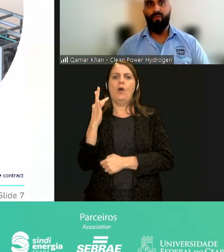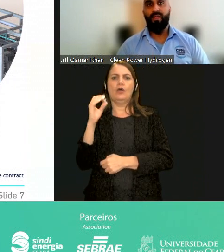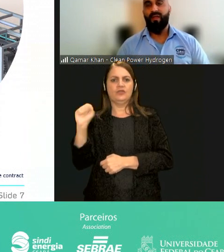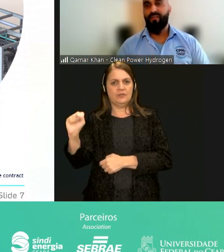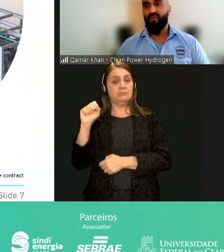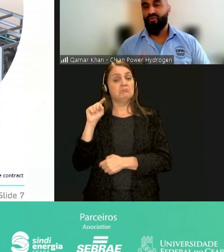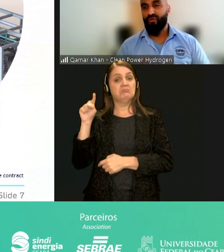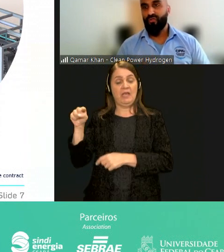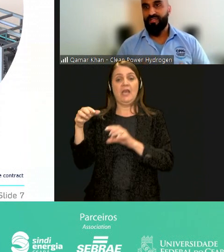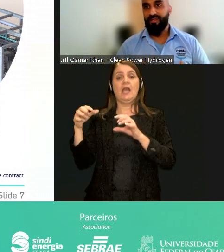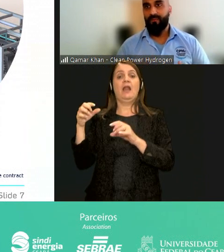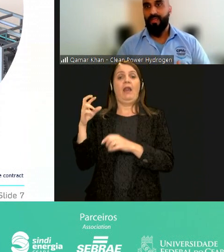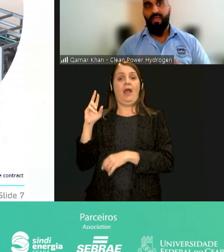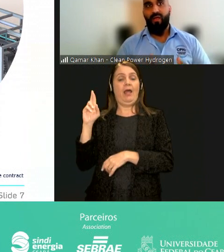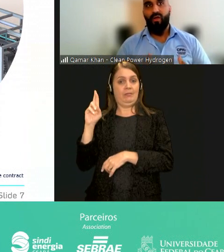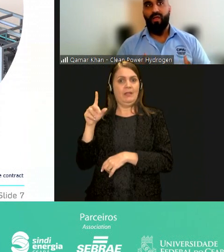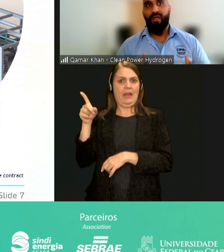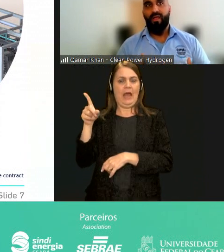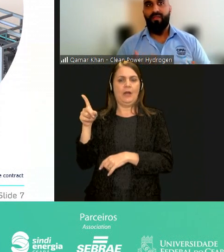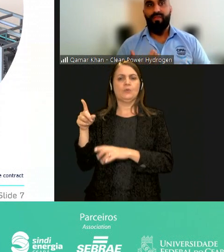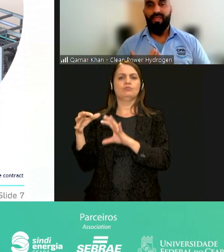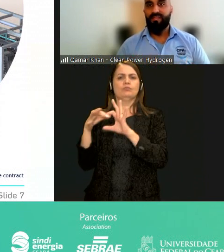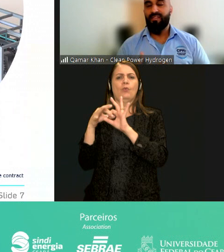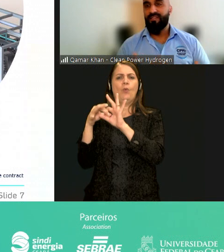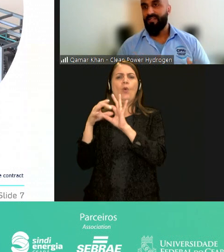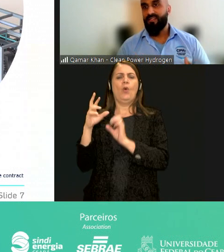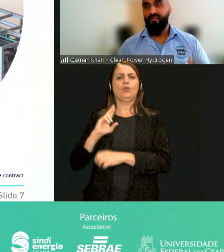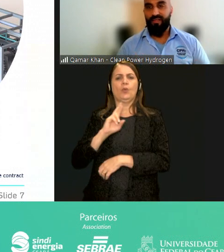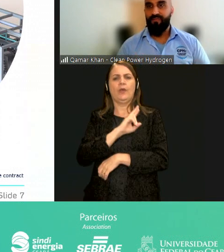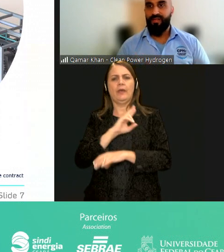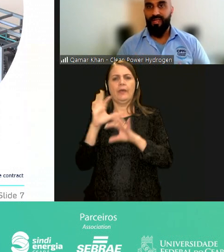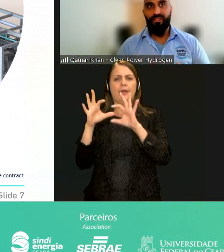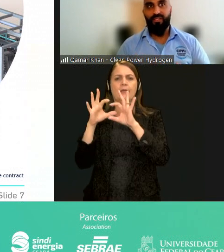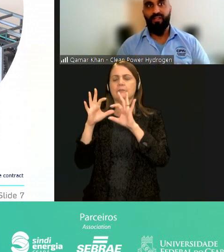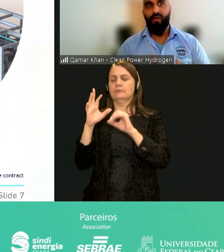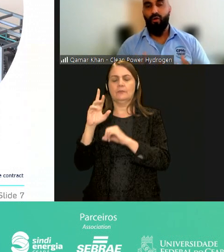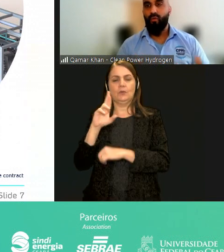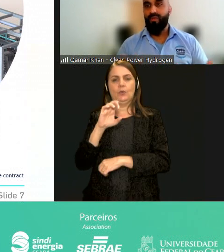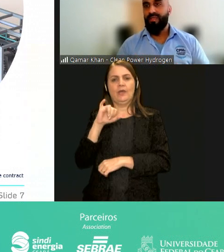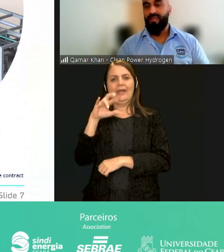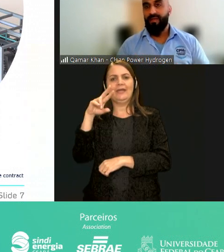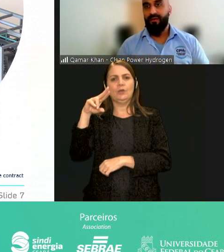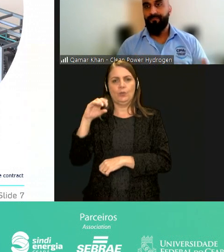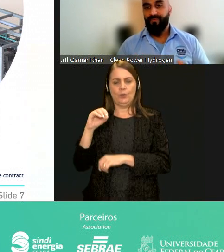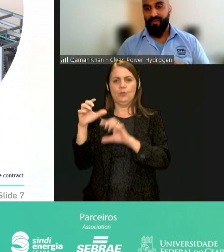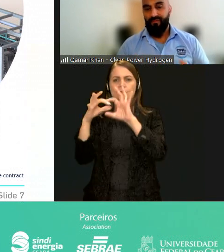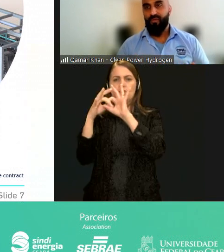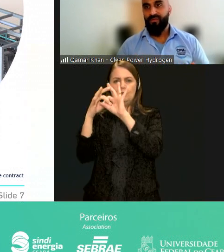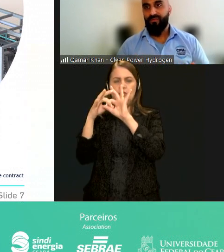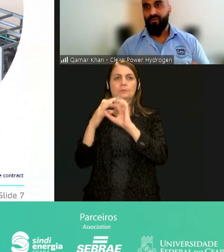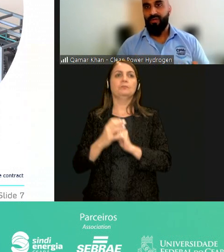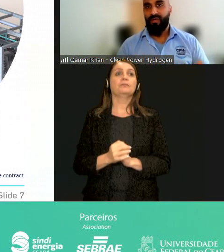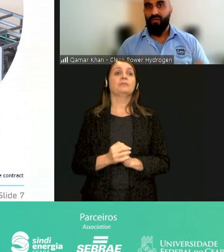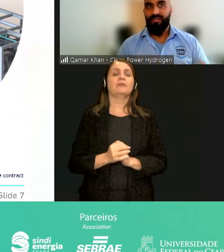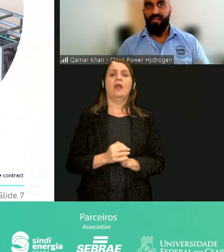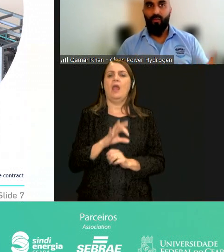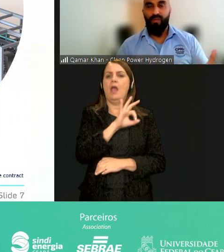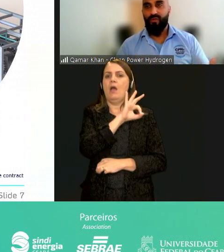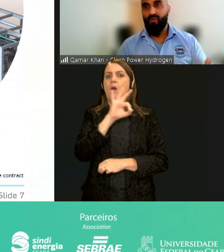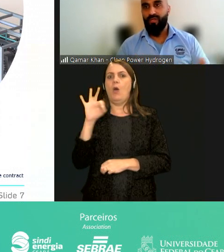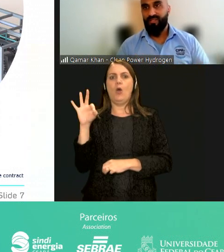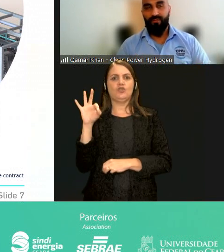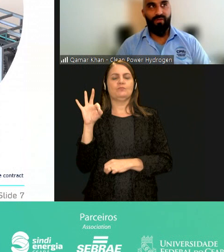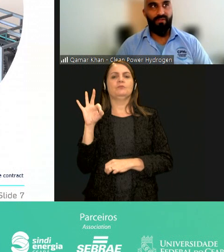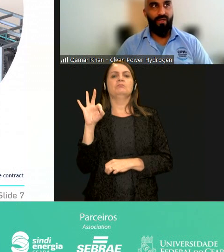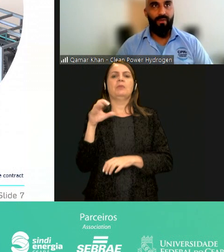where we have the control system and the AC to DC rectification all within the 40-foot container with a